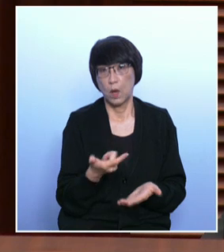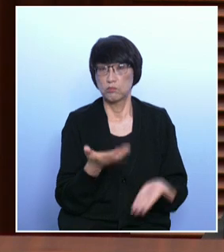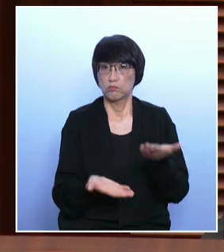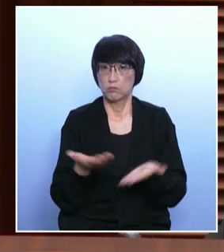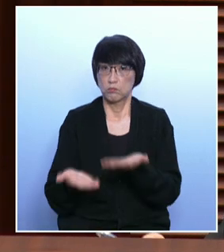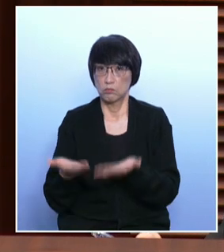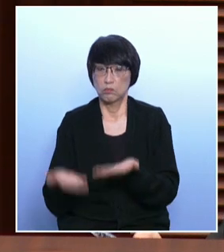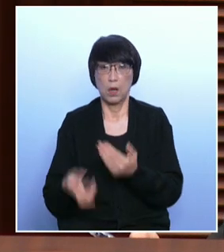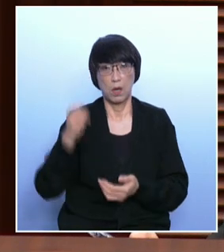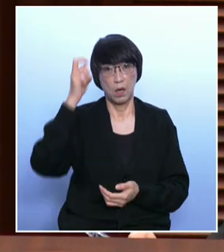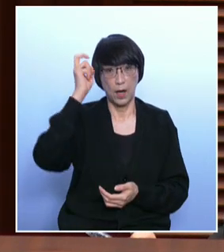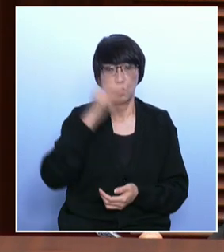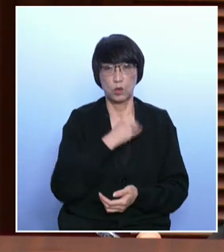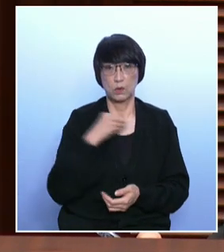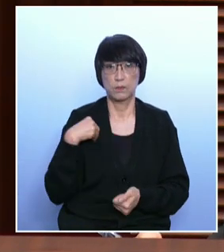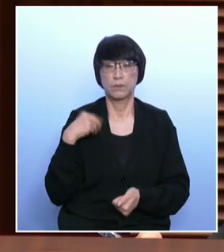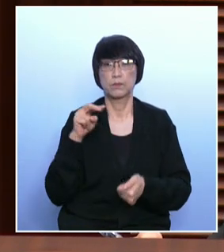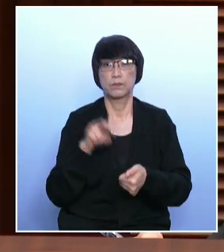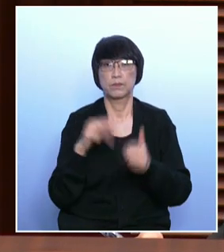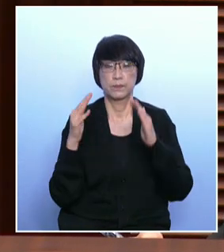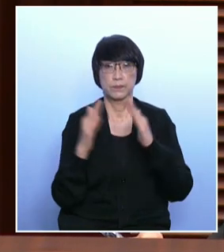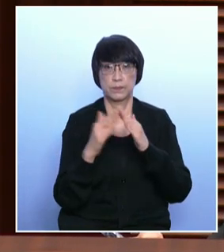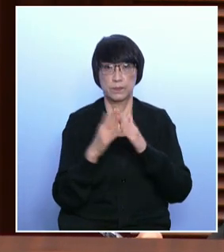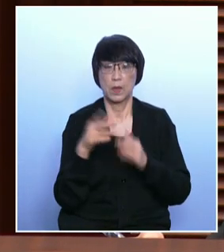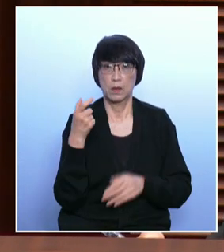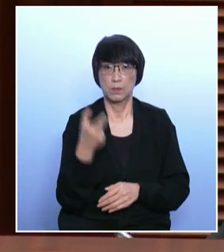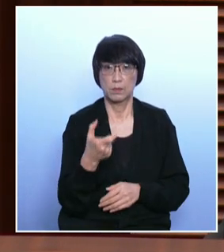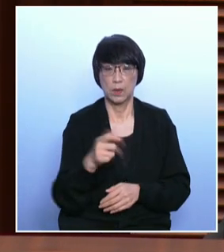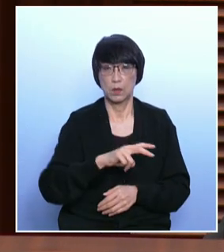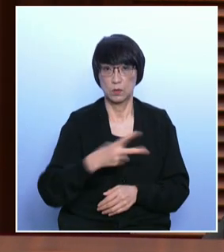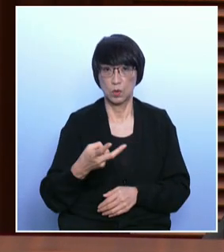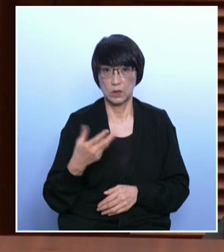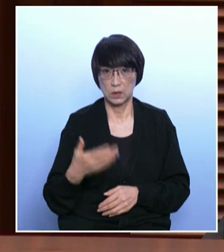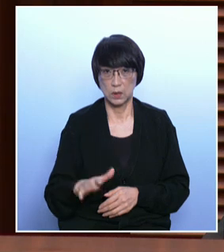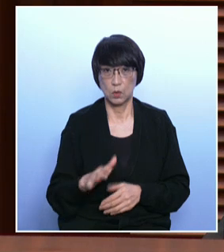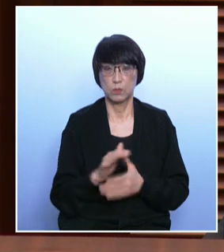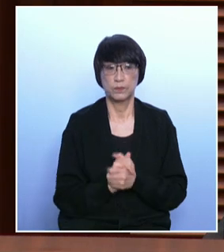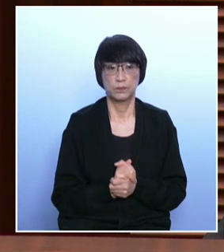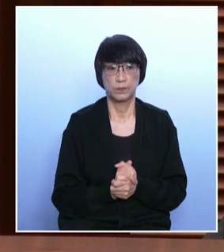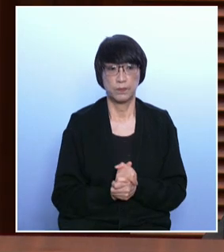We compare the prices of Chinese medicine services and non-Chinese medicine services.